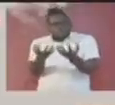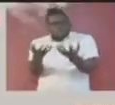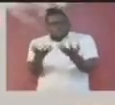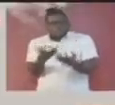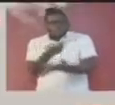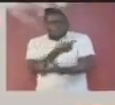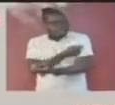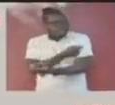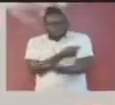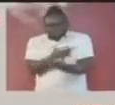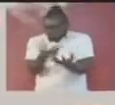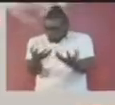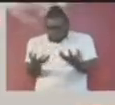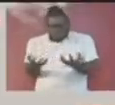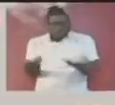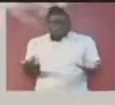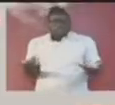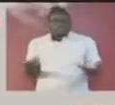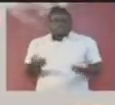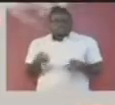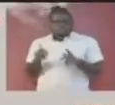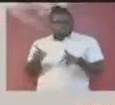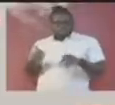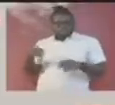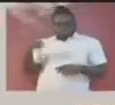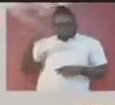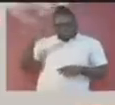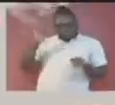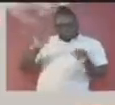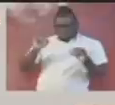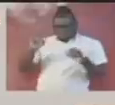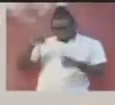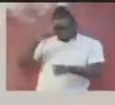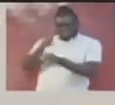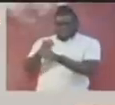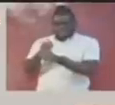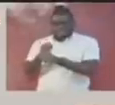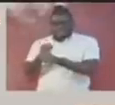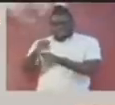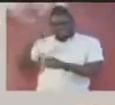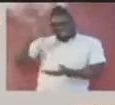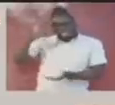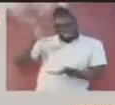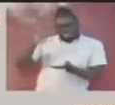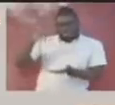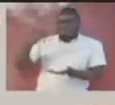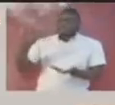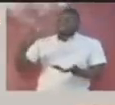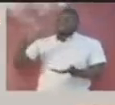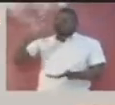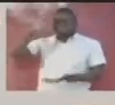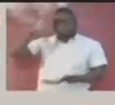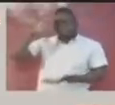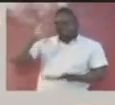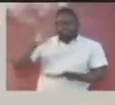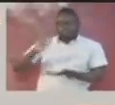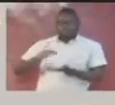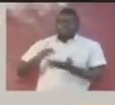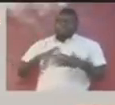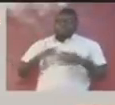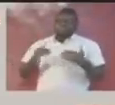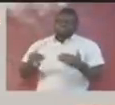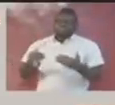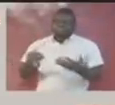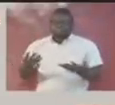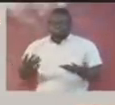to melt away. I am absolutely pleased by the amount of people who are contacting me almost every single